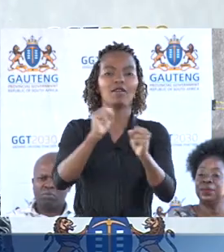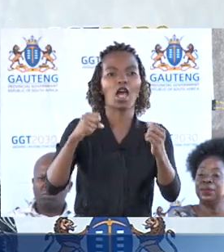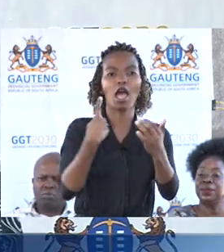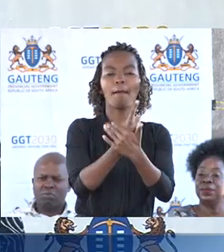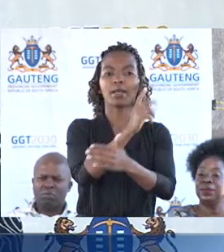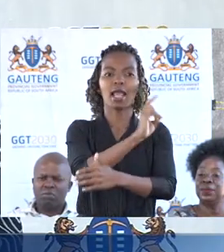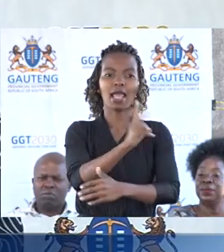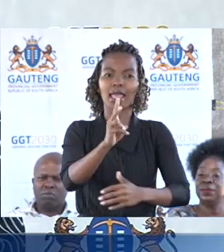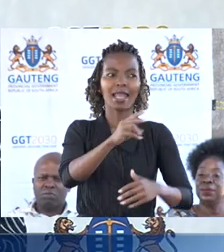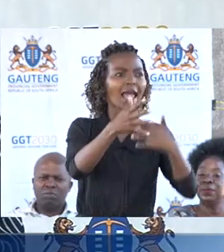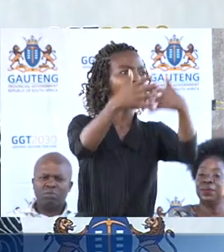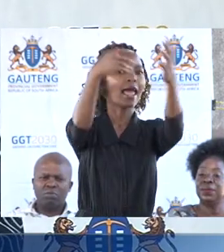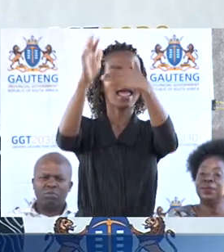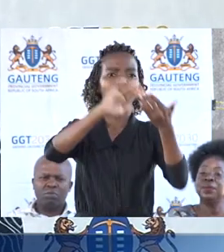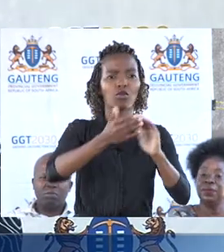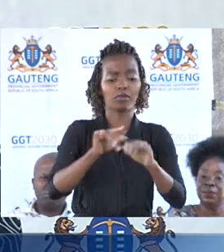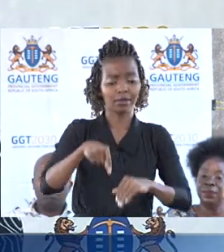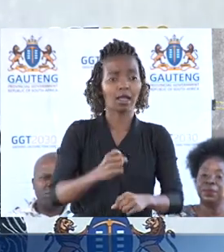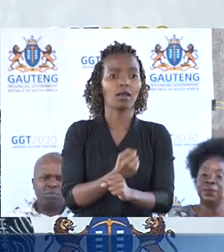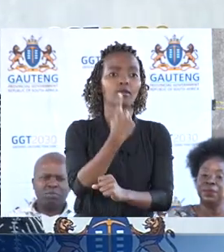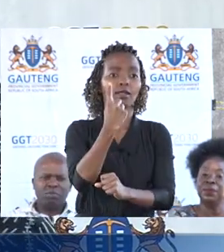to any community in Gauteng.